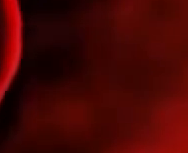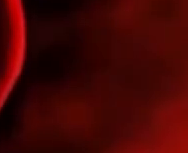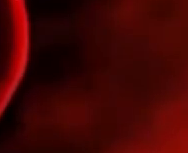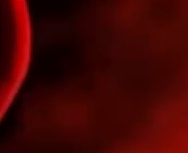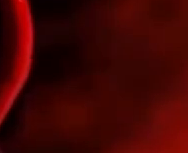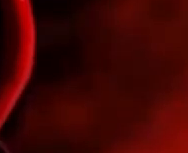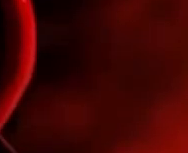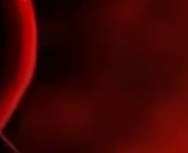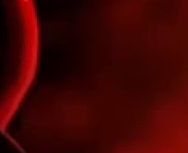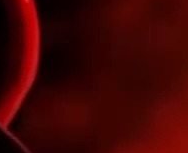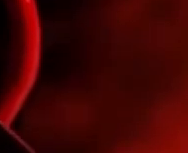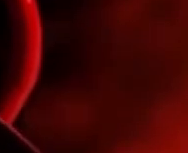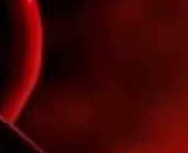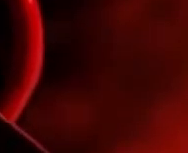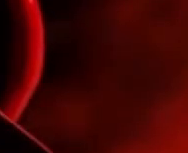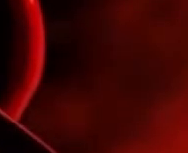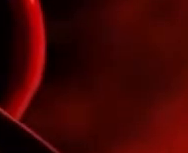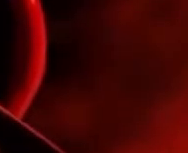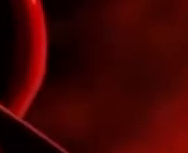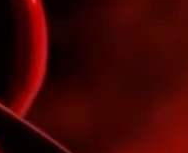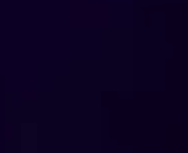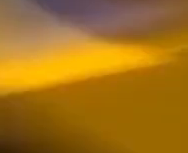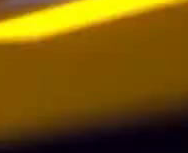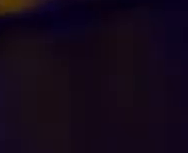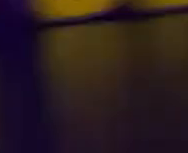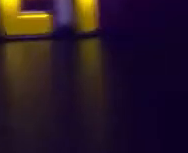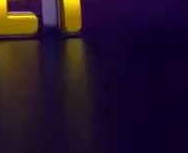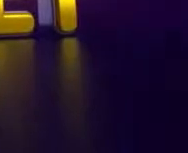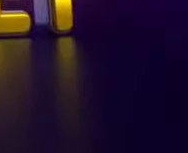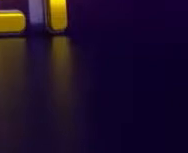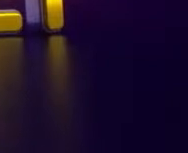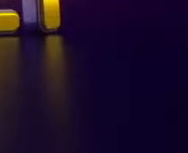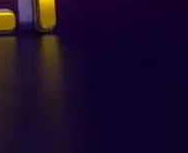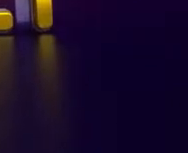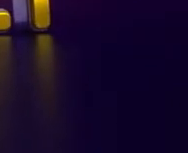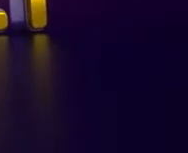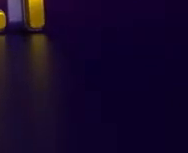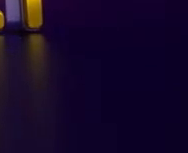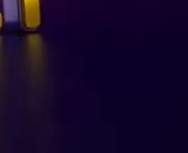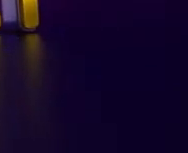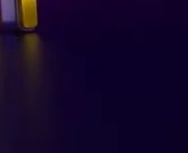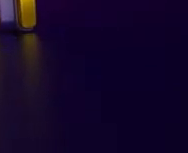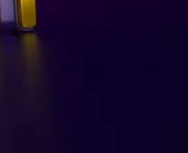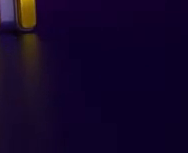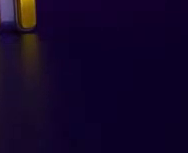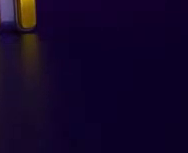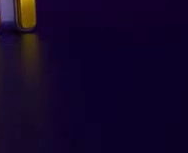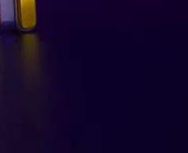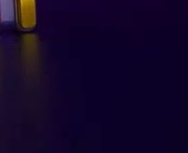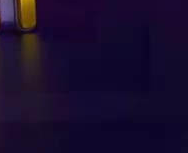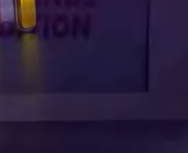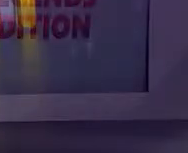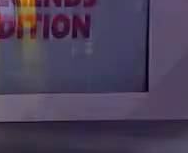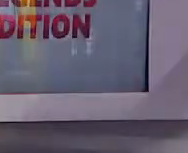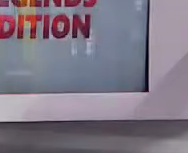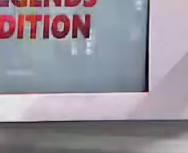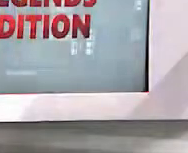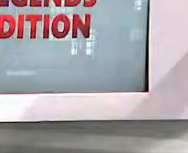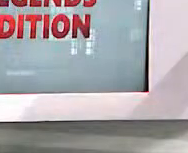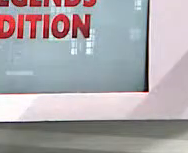the higher your wind. The sky is the limit. Mozart Bet.